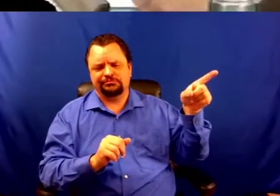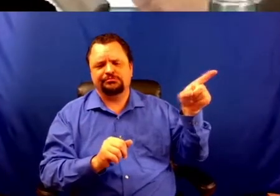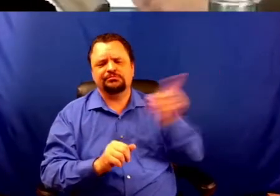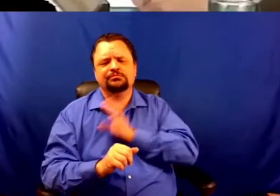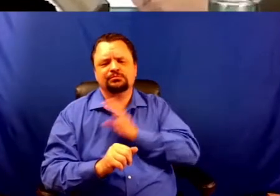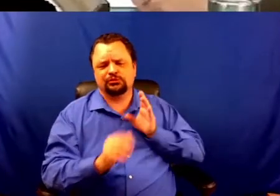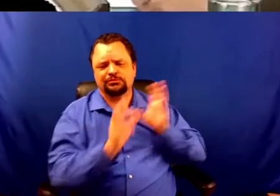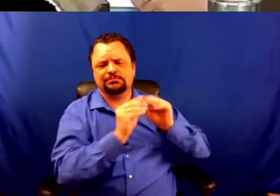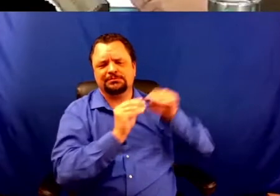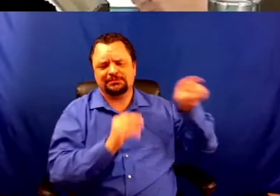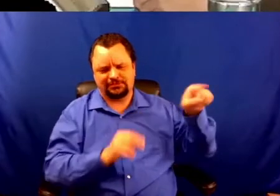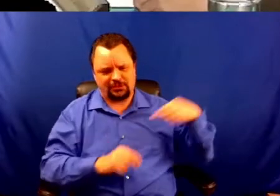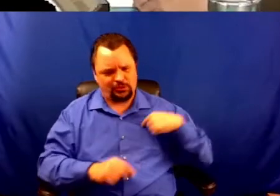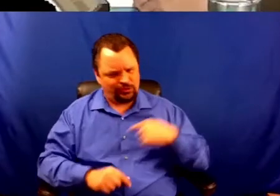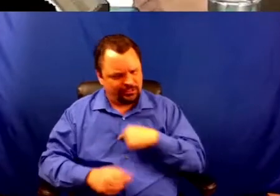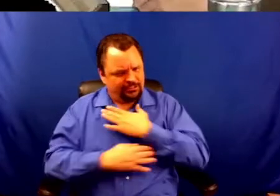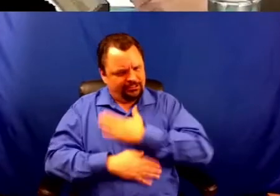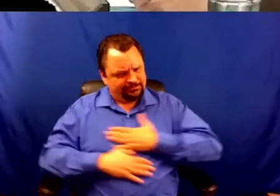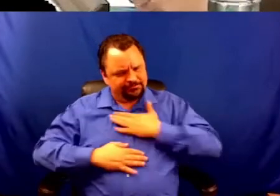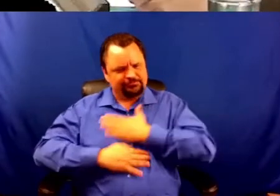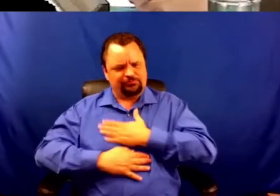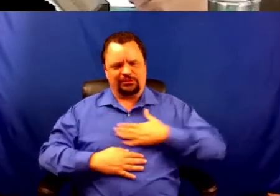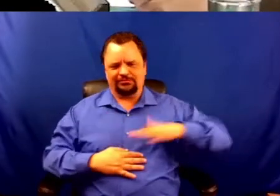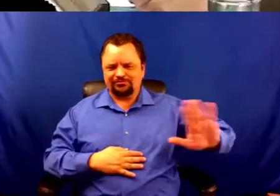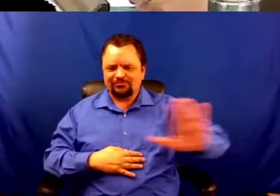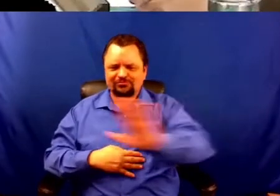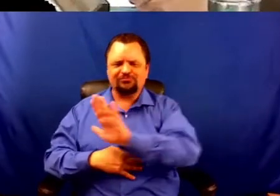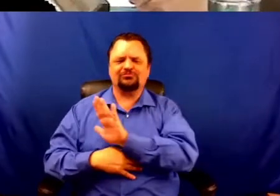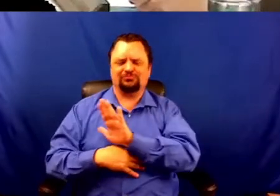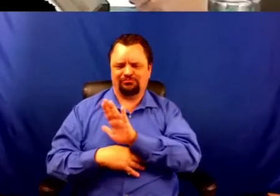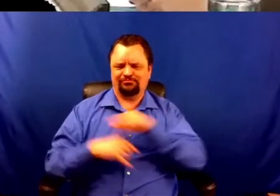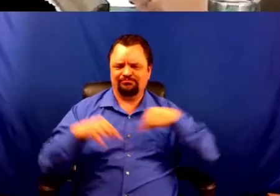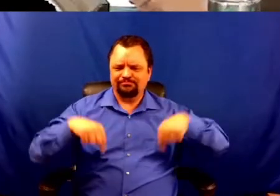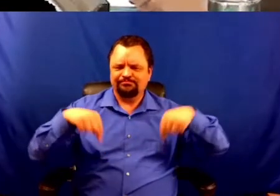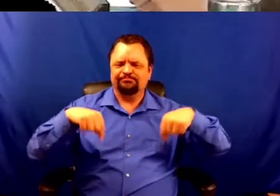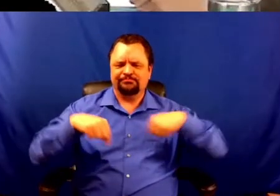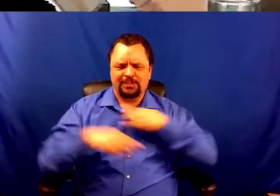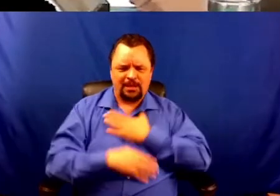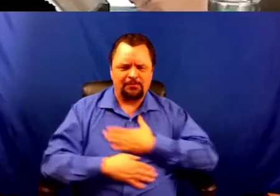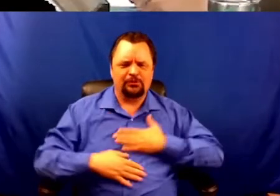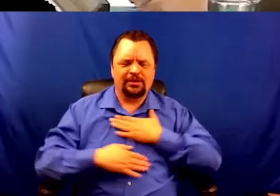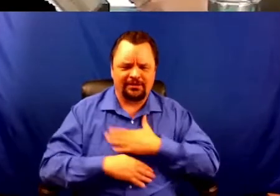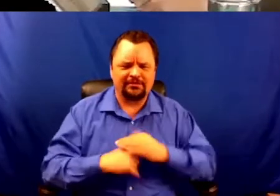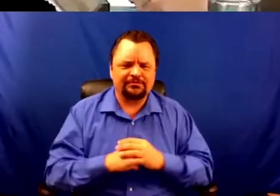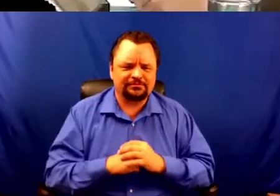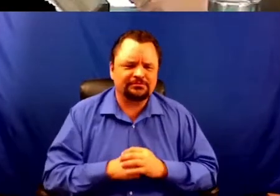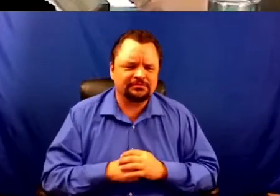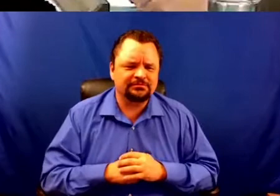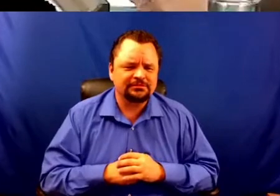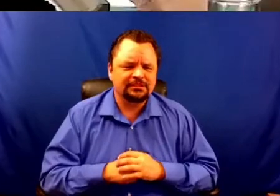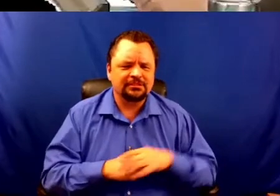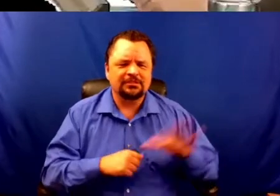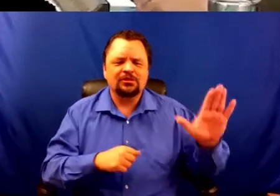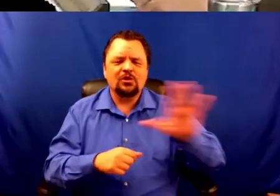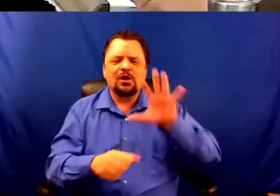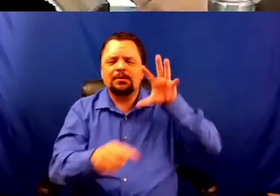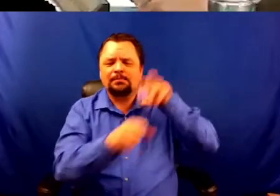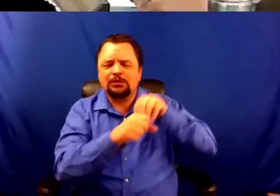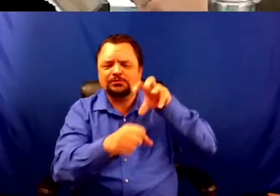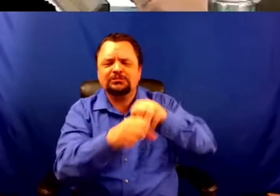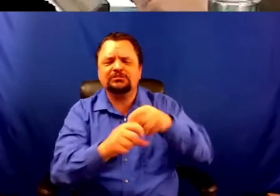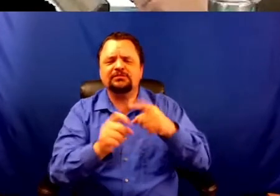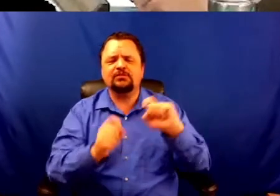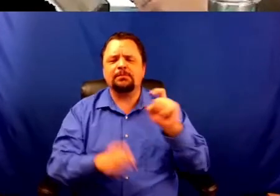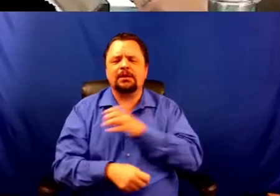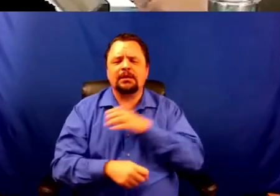we more than welcome our participation from our county commissioners. But it is